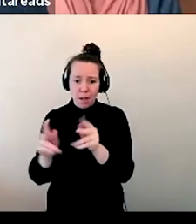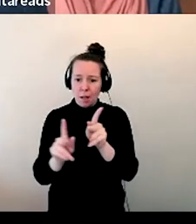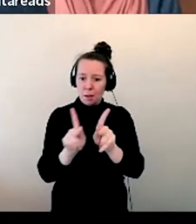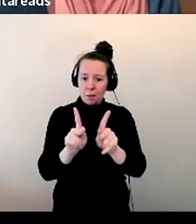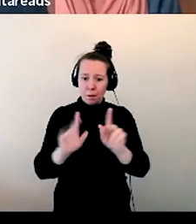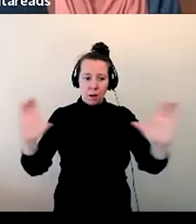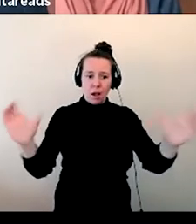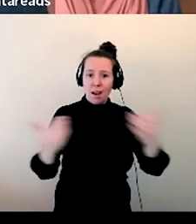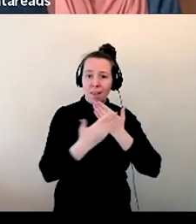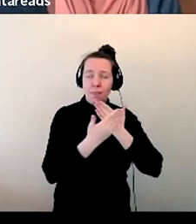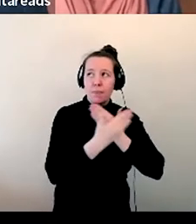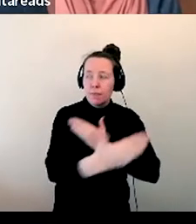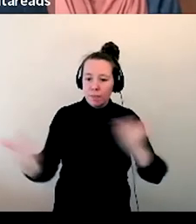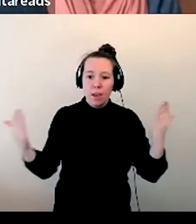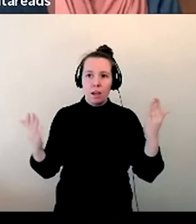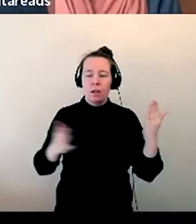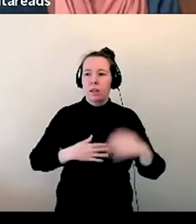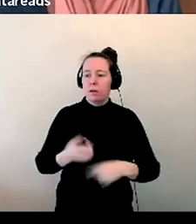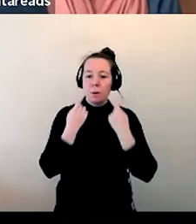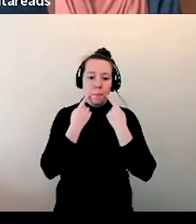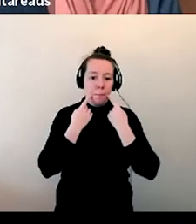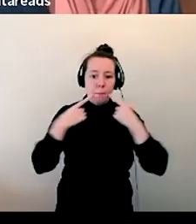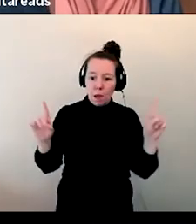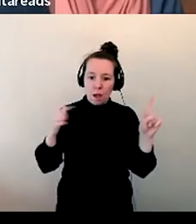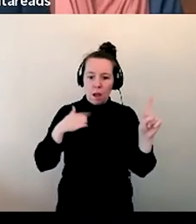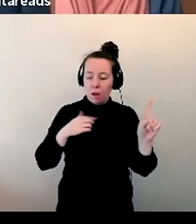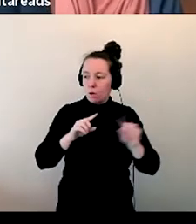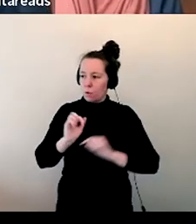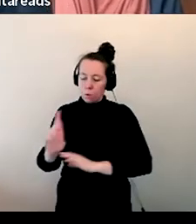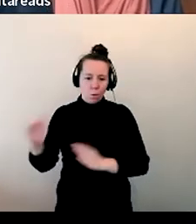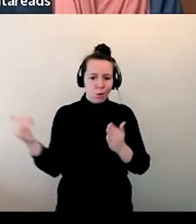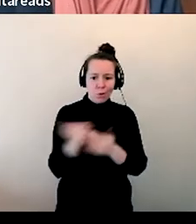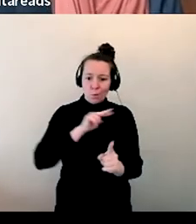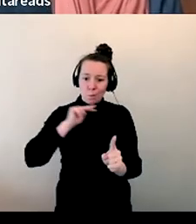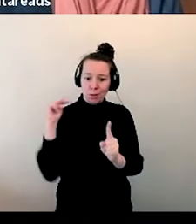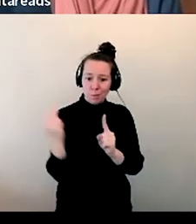comments thanking me for like saying this, because they were like, I hadn't thought of it this way before.